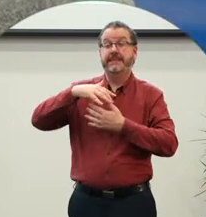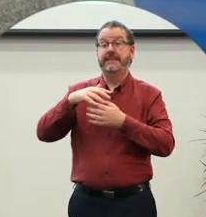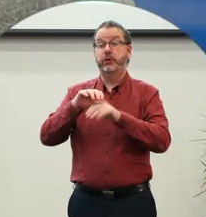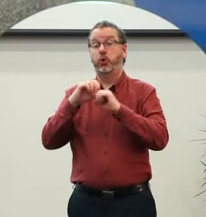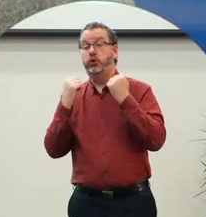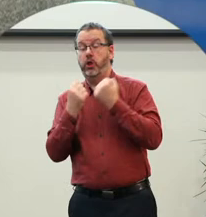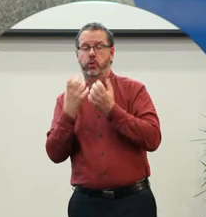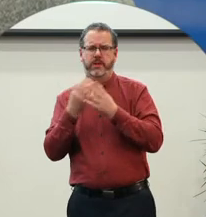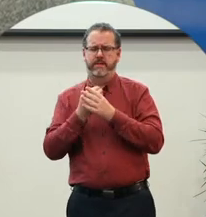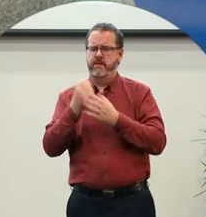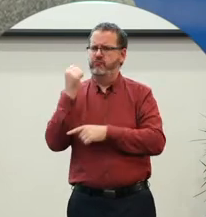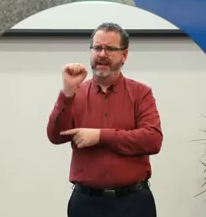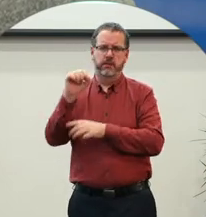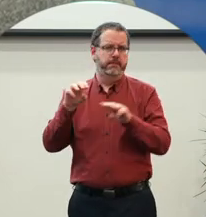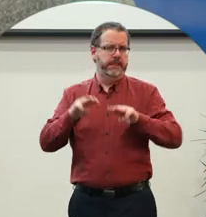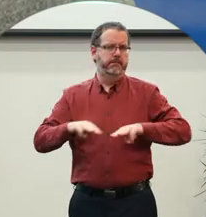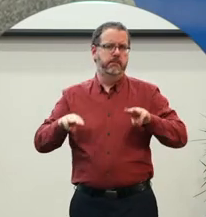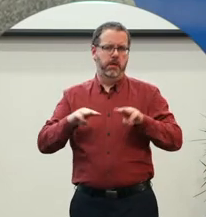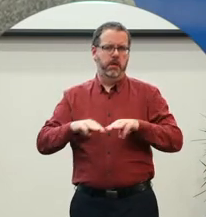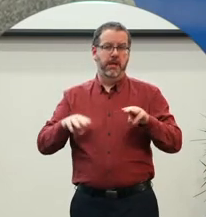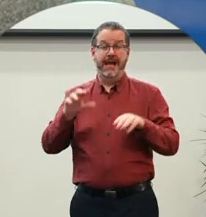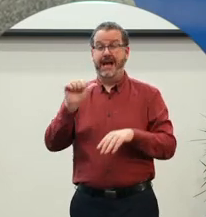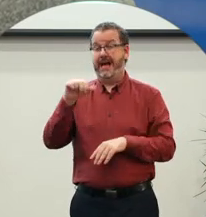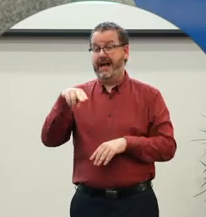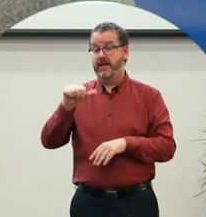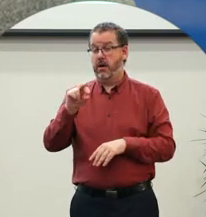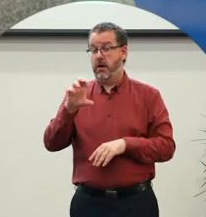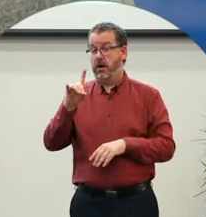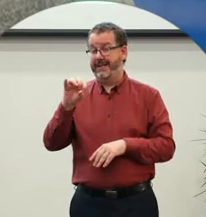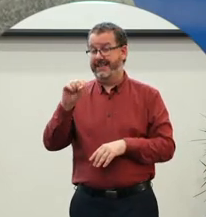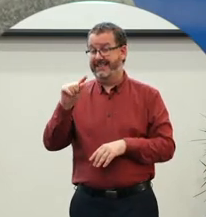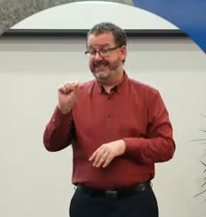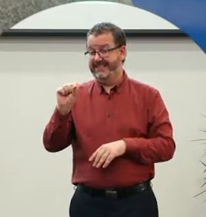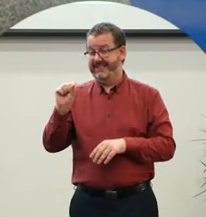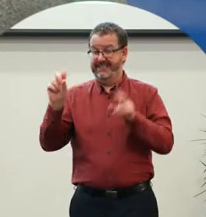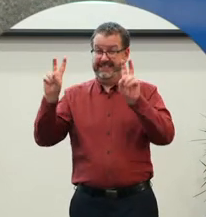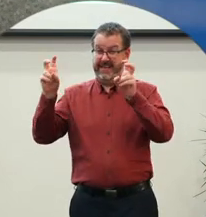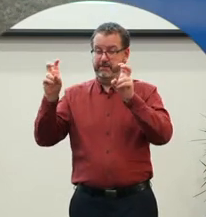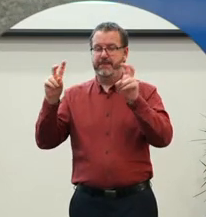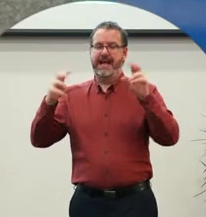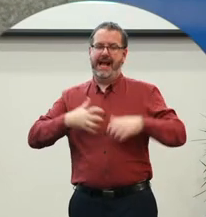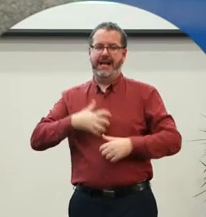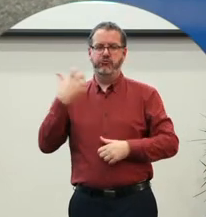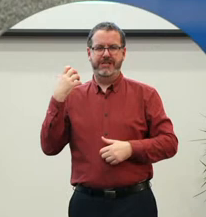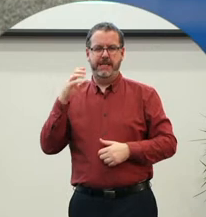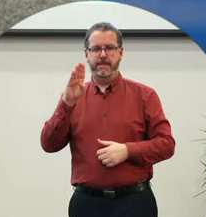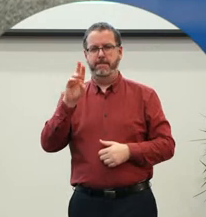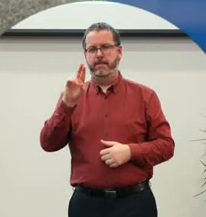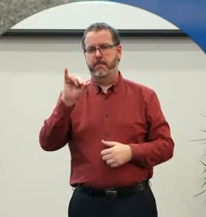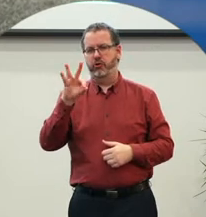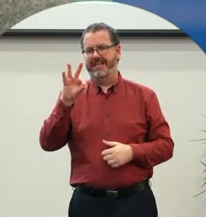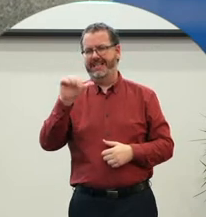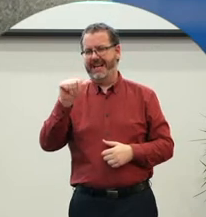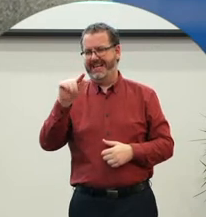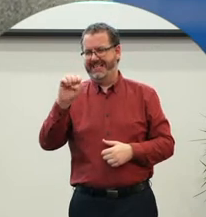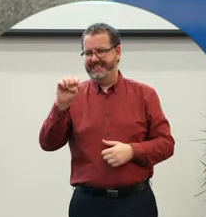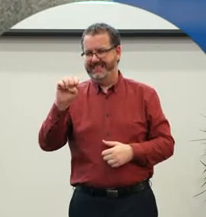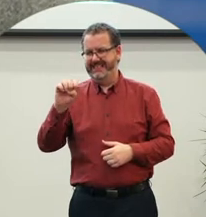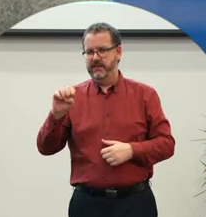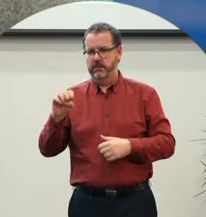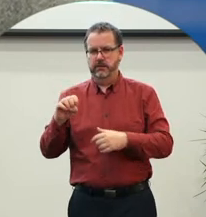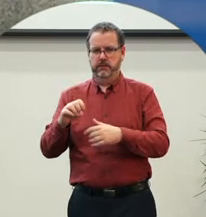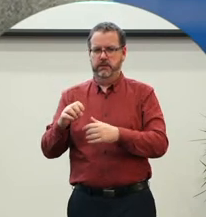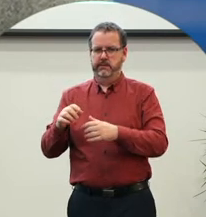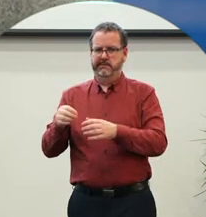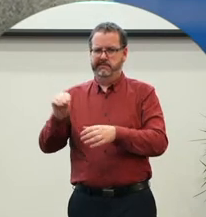were mixing with a group of anarchists in London called the Angry Brigade, who were starting to set off bombs and cause